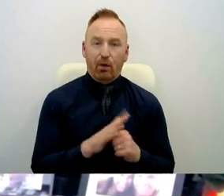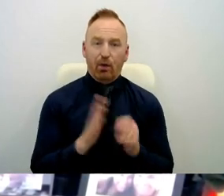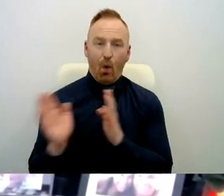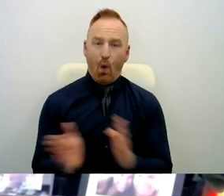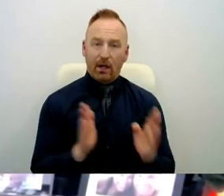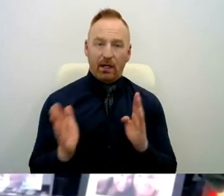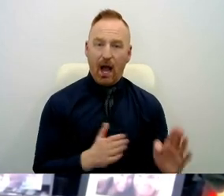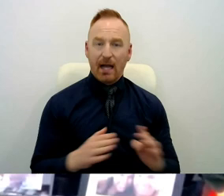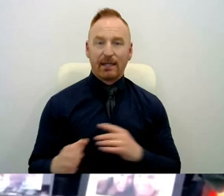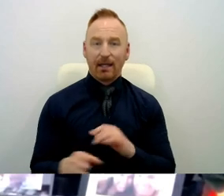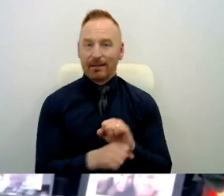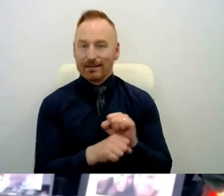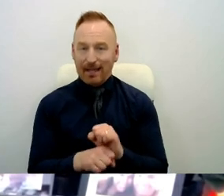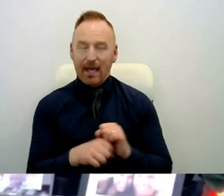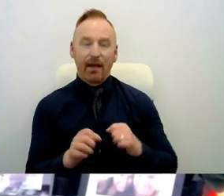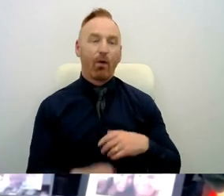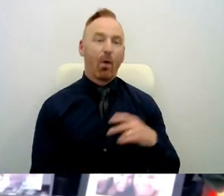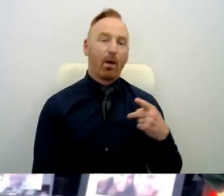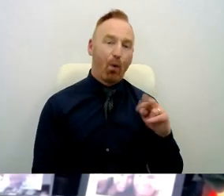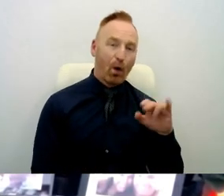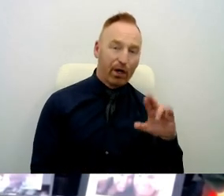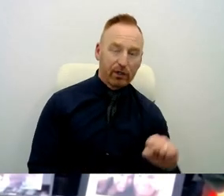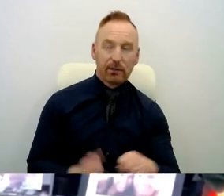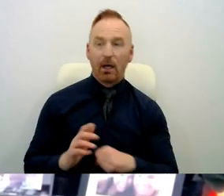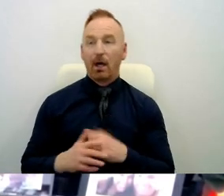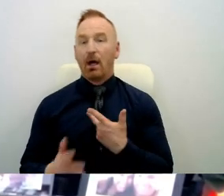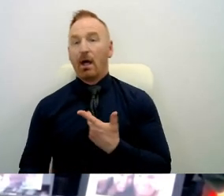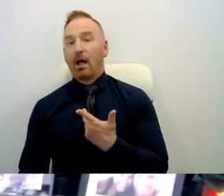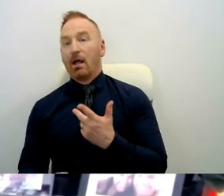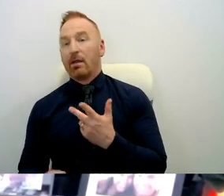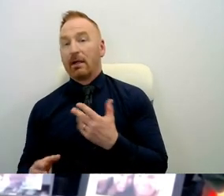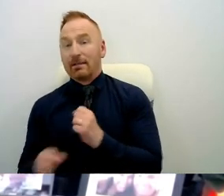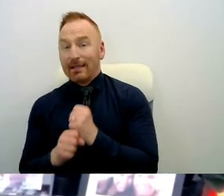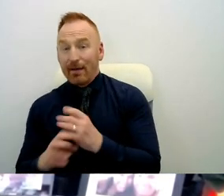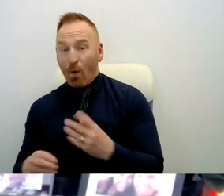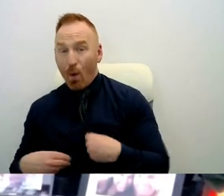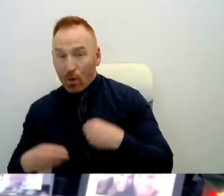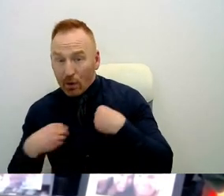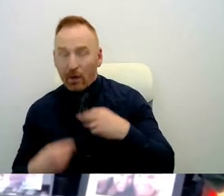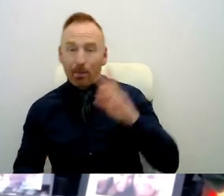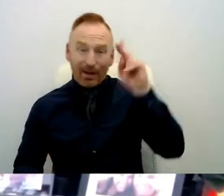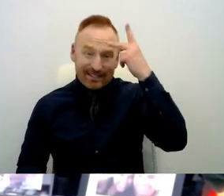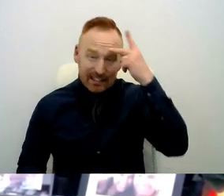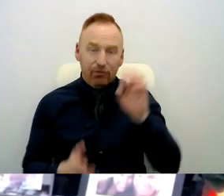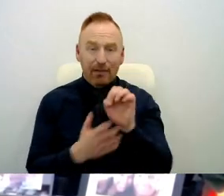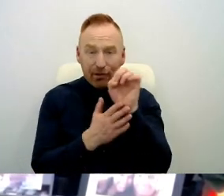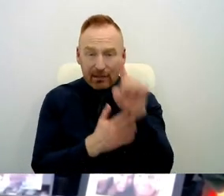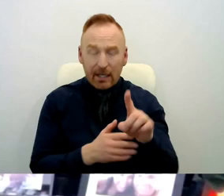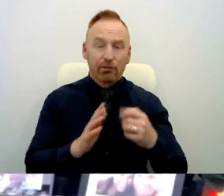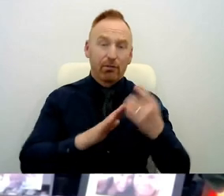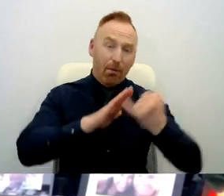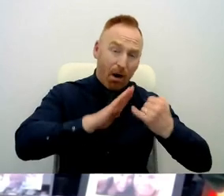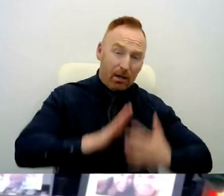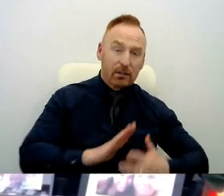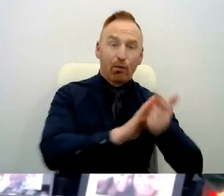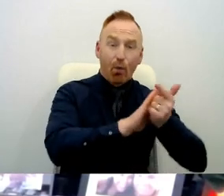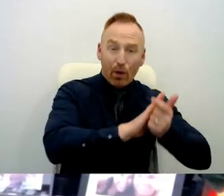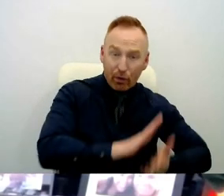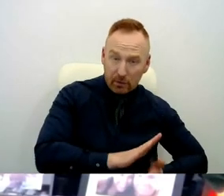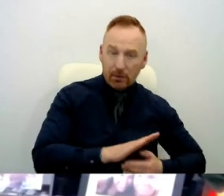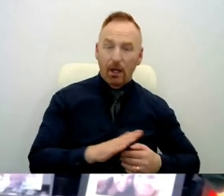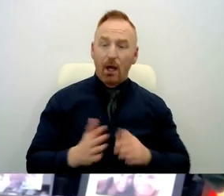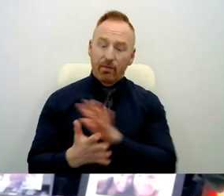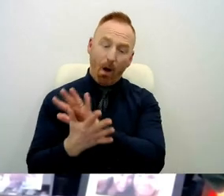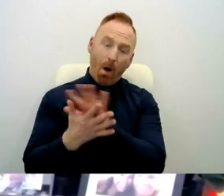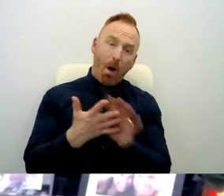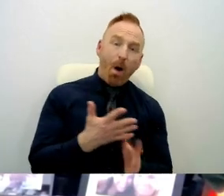Porters. The contributions of Black business owners, politicians, educators, artists, lawyers, all